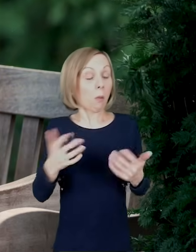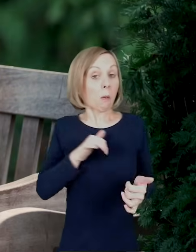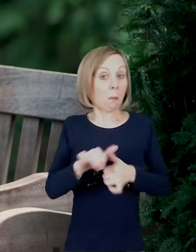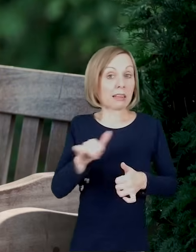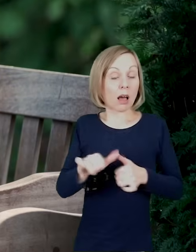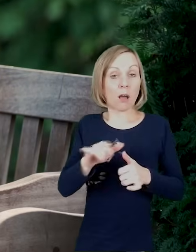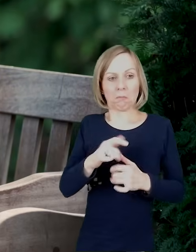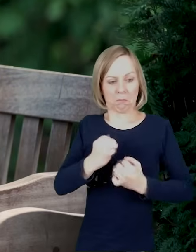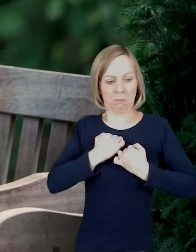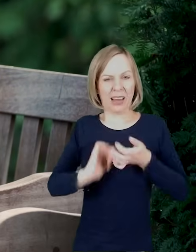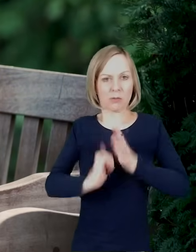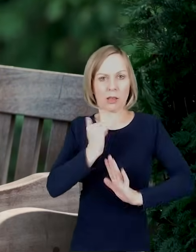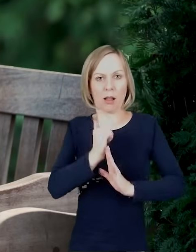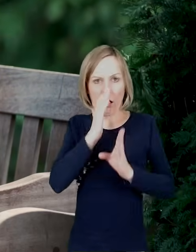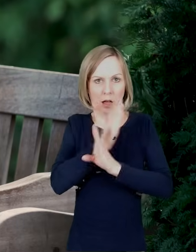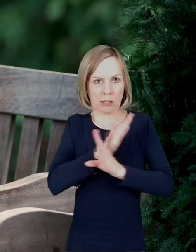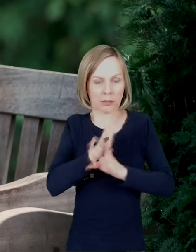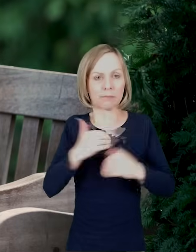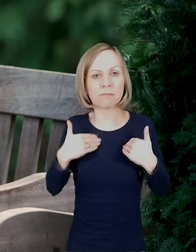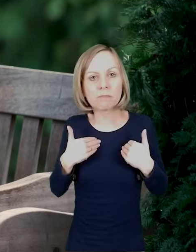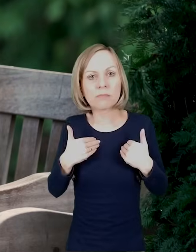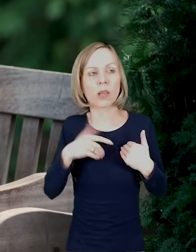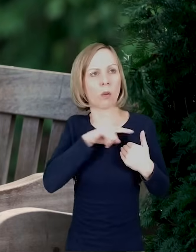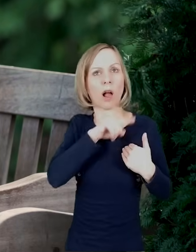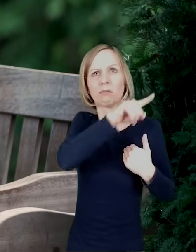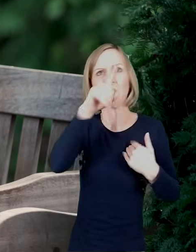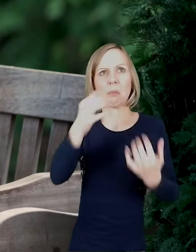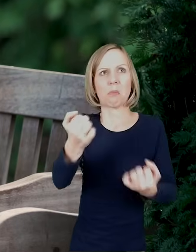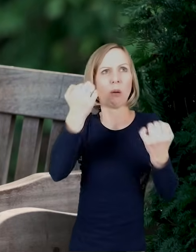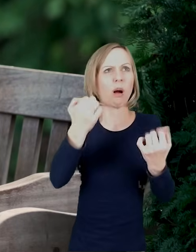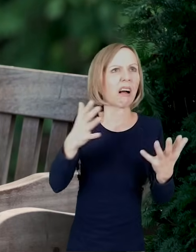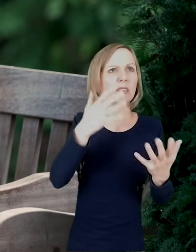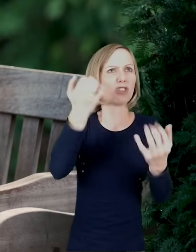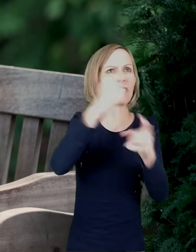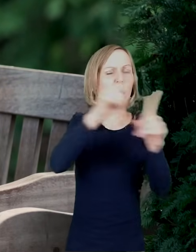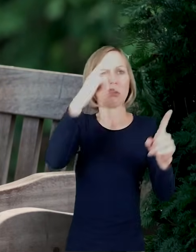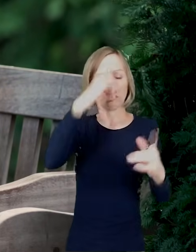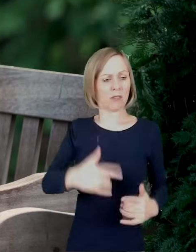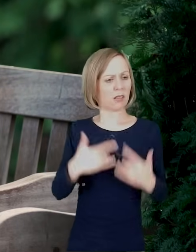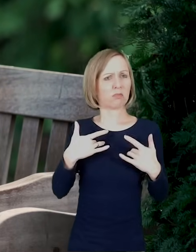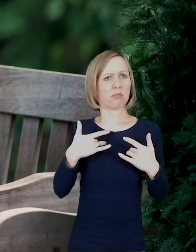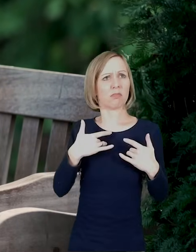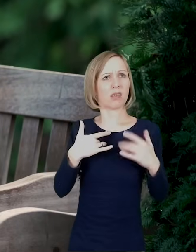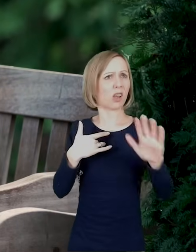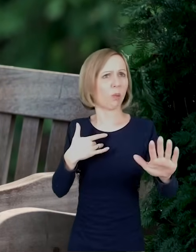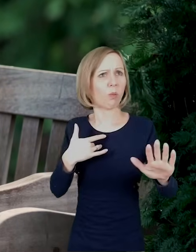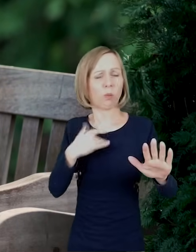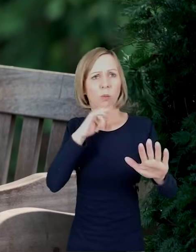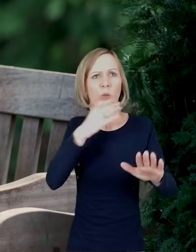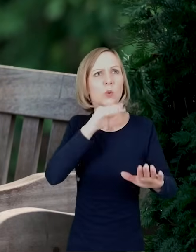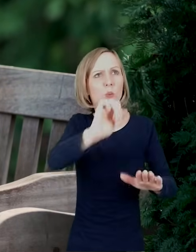feel it's better not to use our gifts or talents to benefit what we see as an unjust power, as a form of